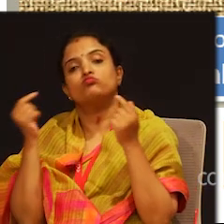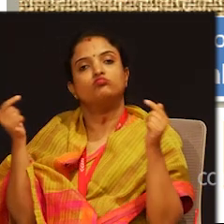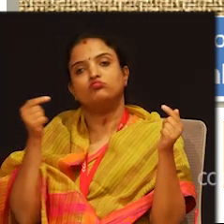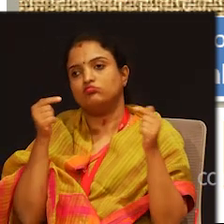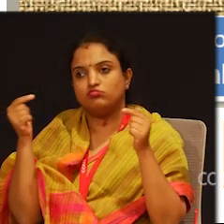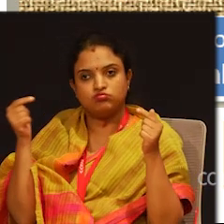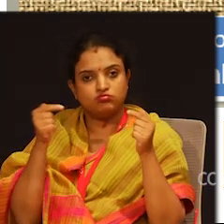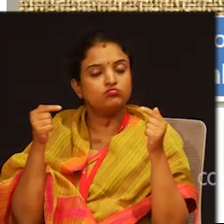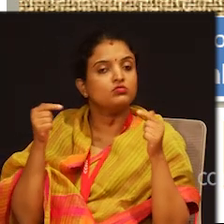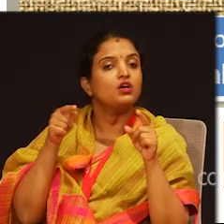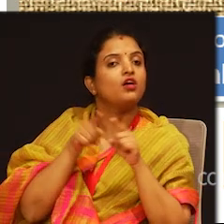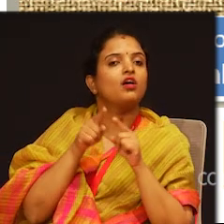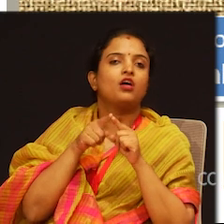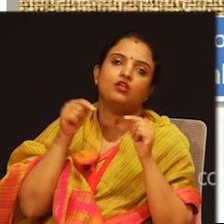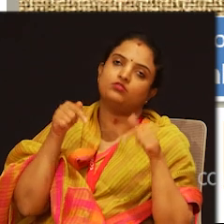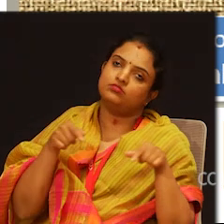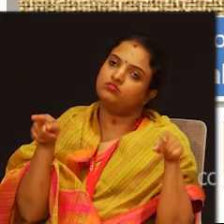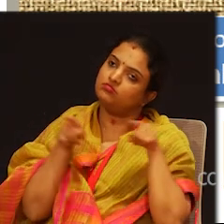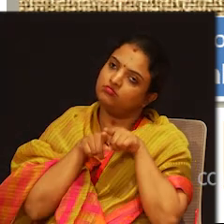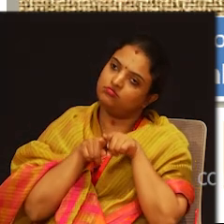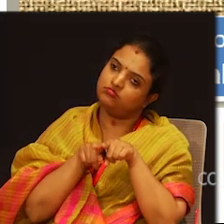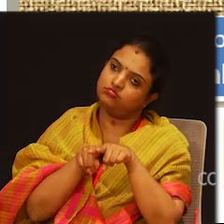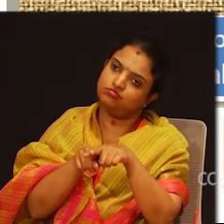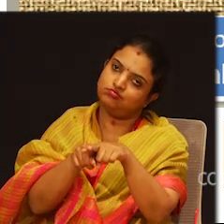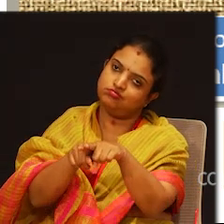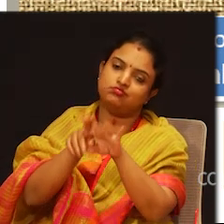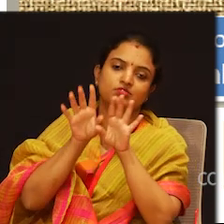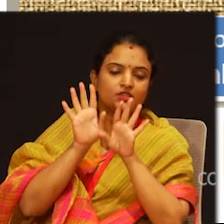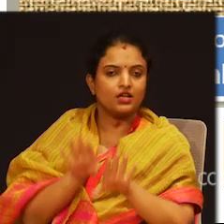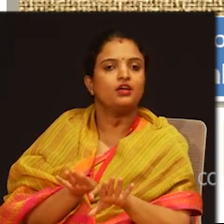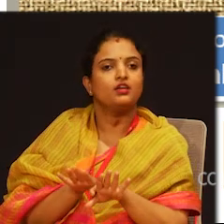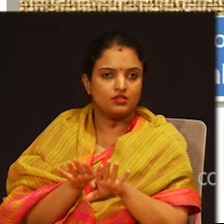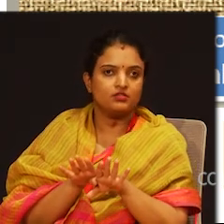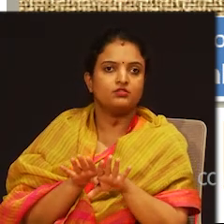agreed upon, the concept still remains